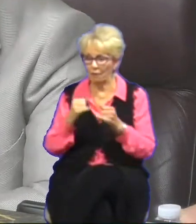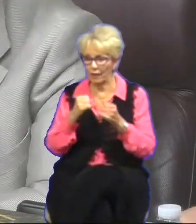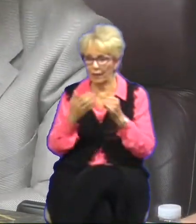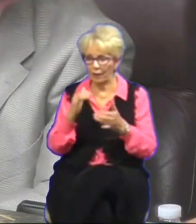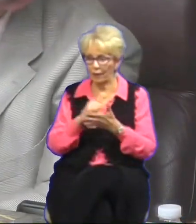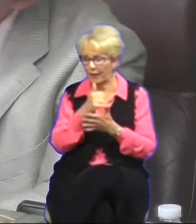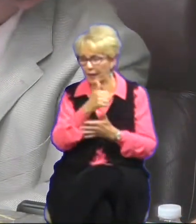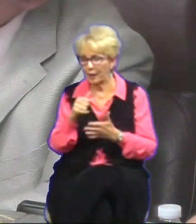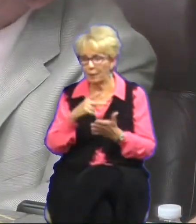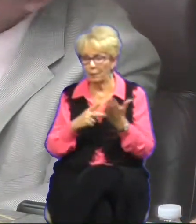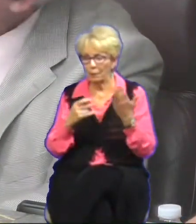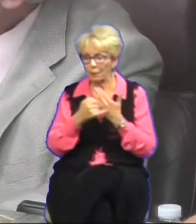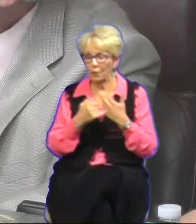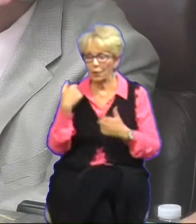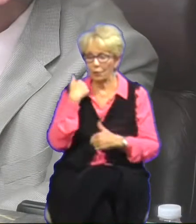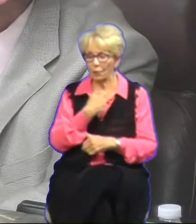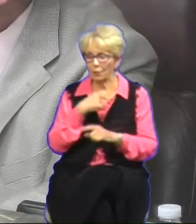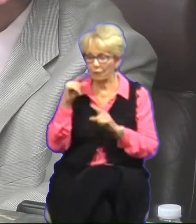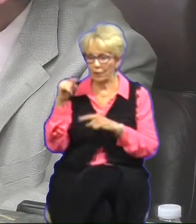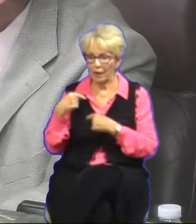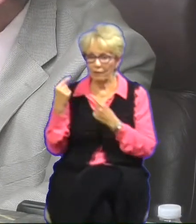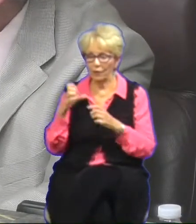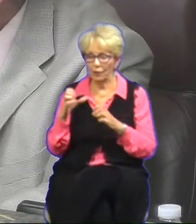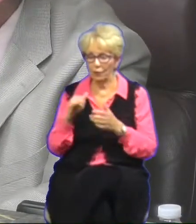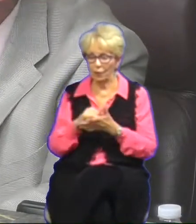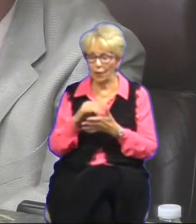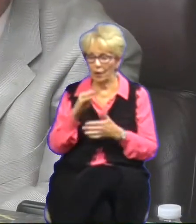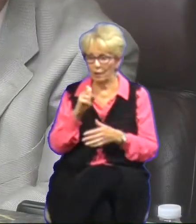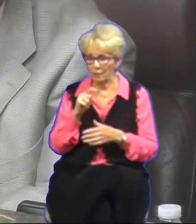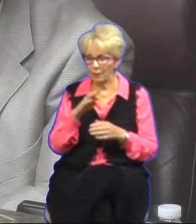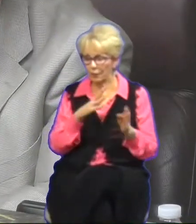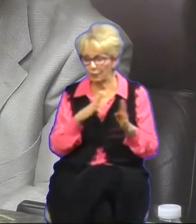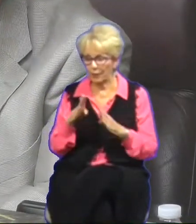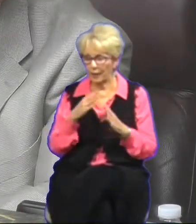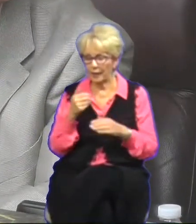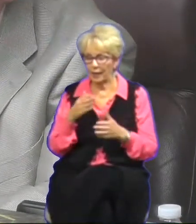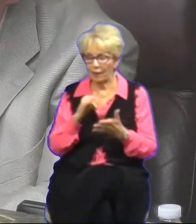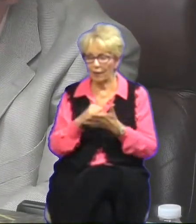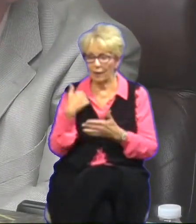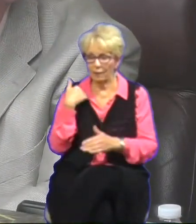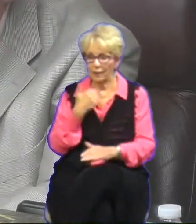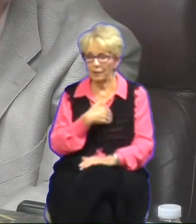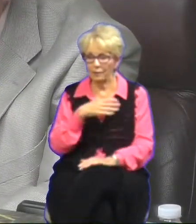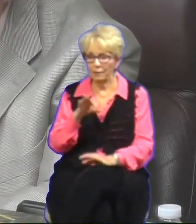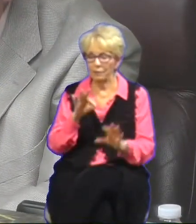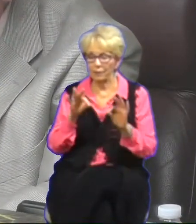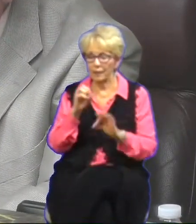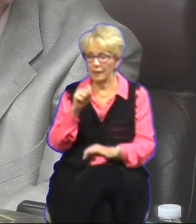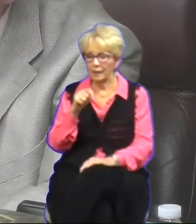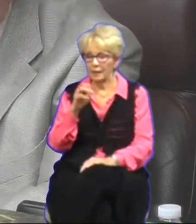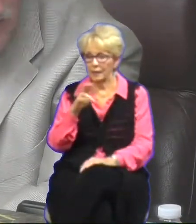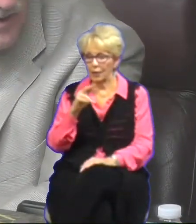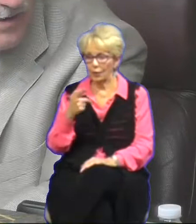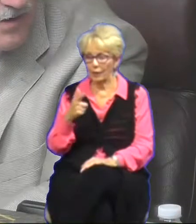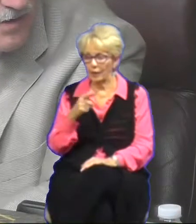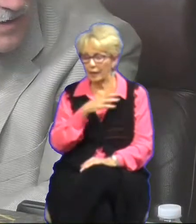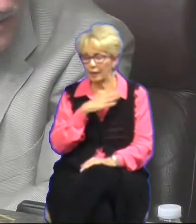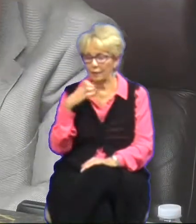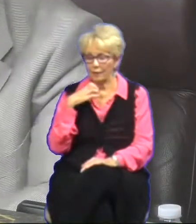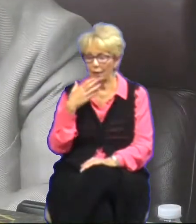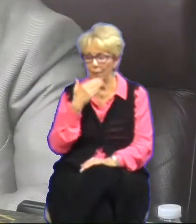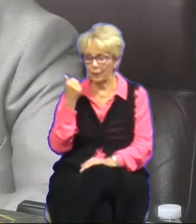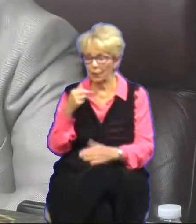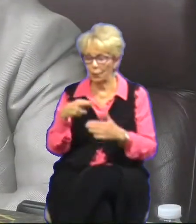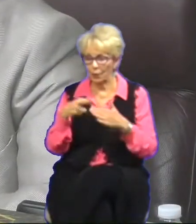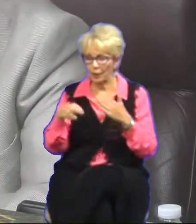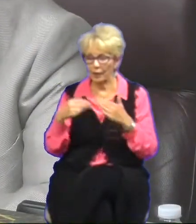any project that we have ever done or our master planning or any of that, we have appointed a steering committee. We get better